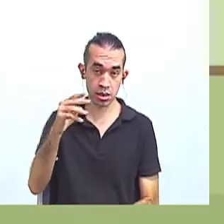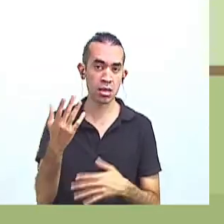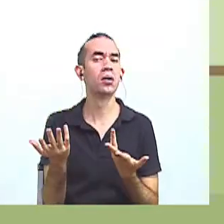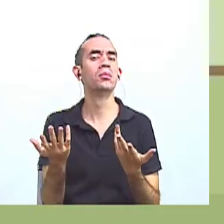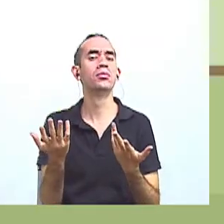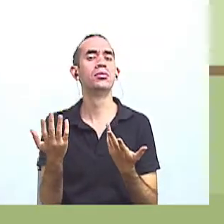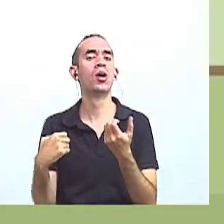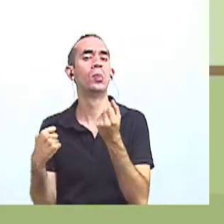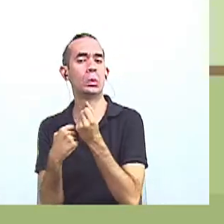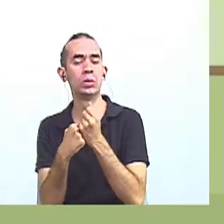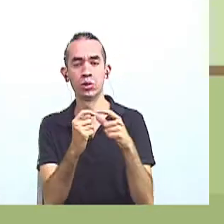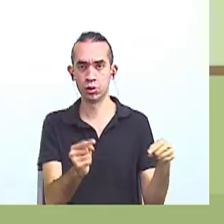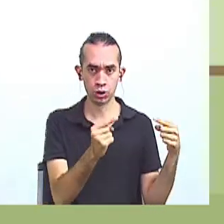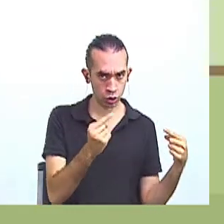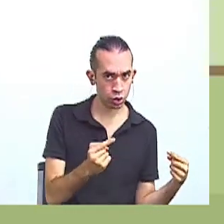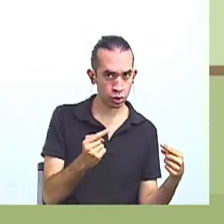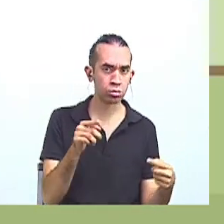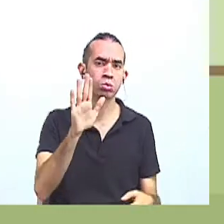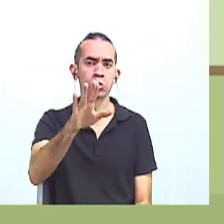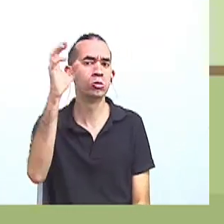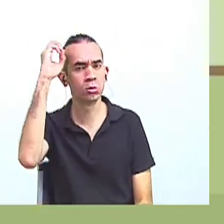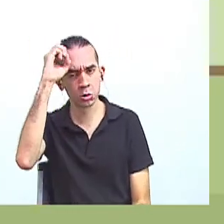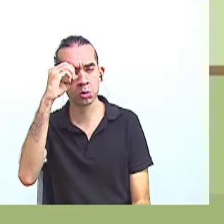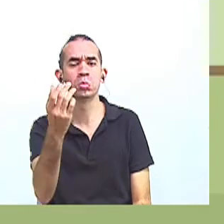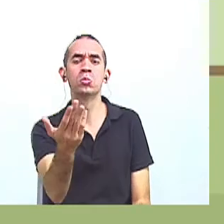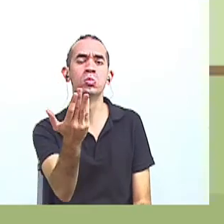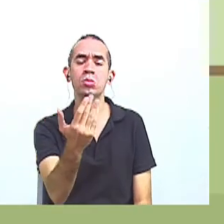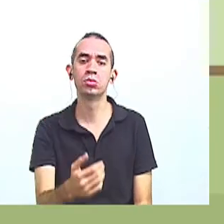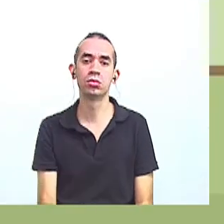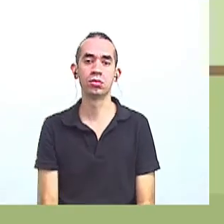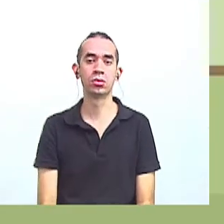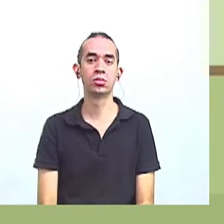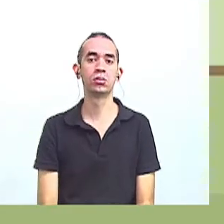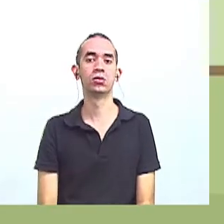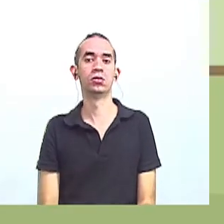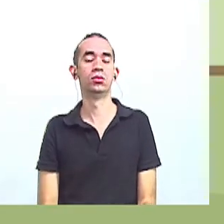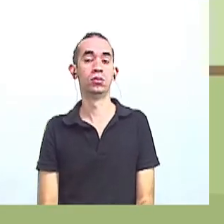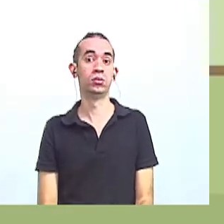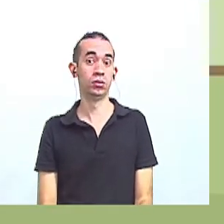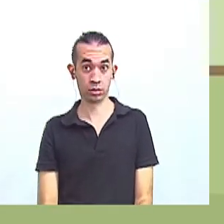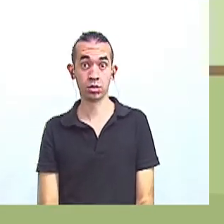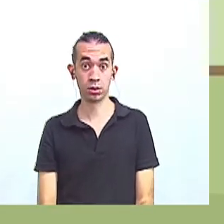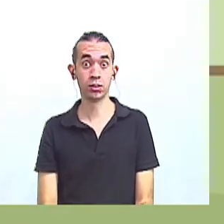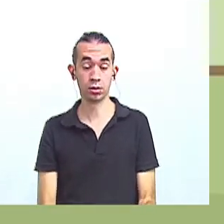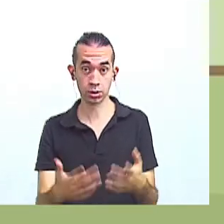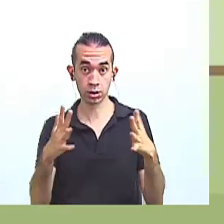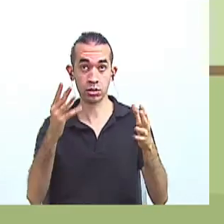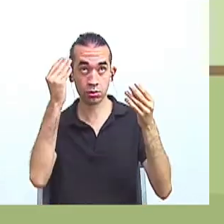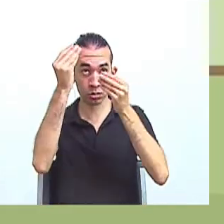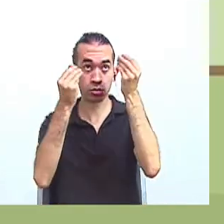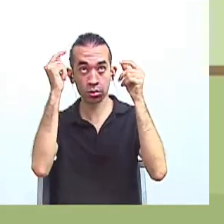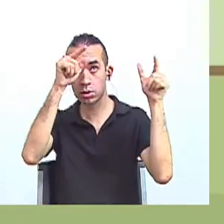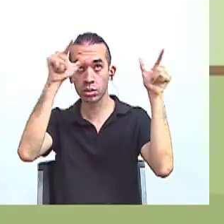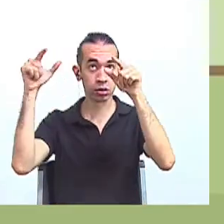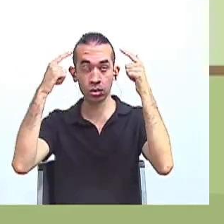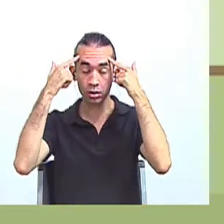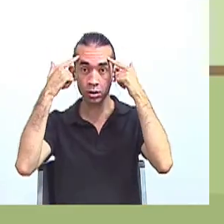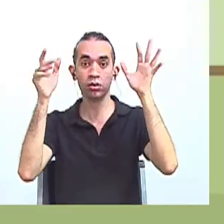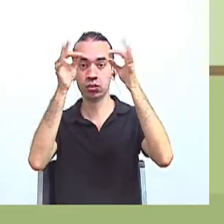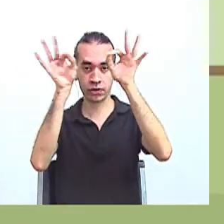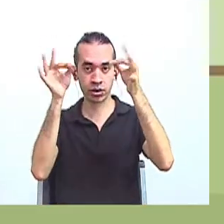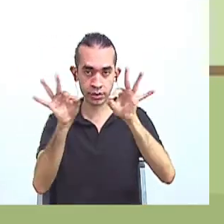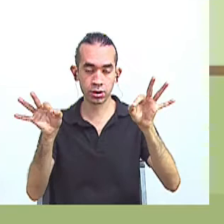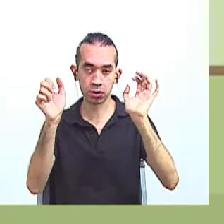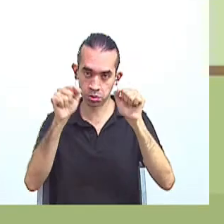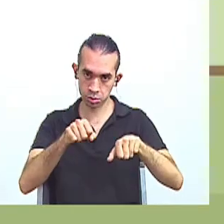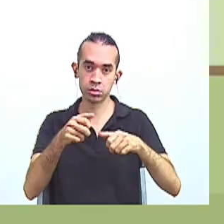of STEAM careers, and what do you think about that? You already have the information. You already have the phrases. You can come